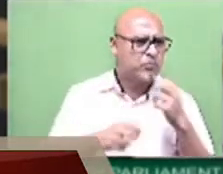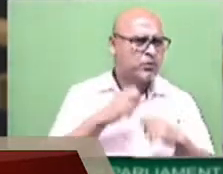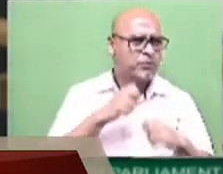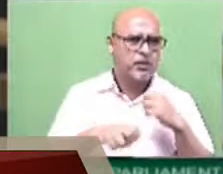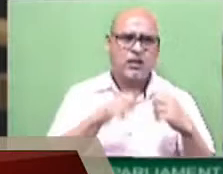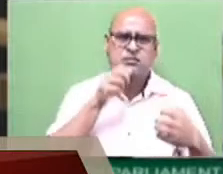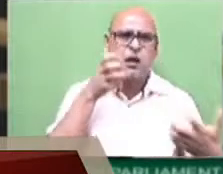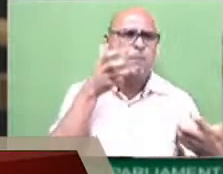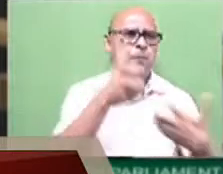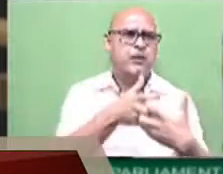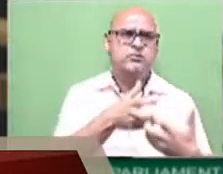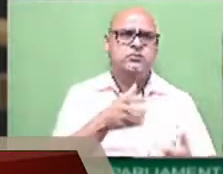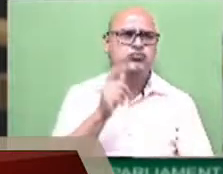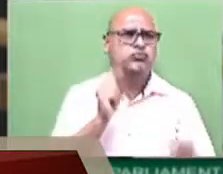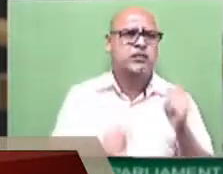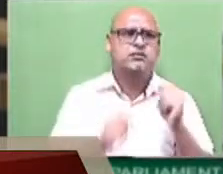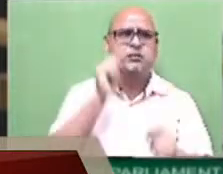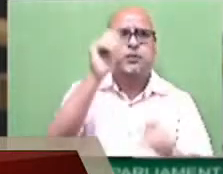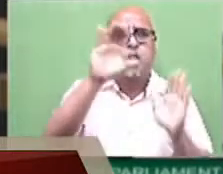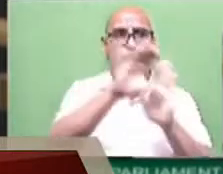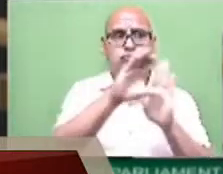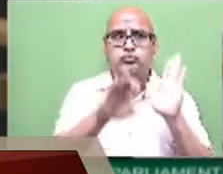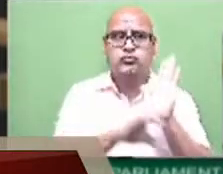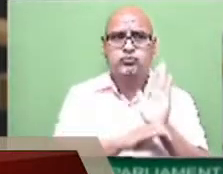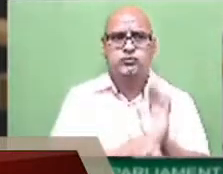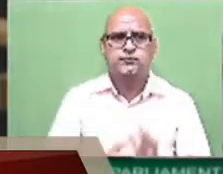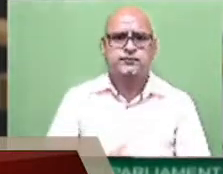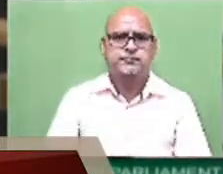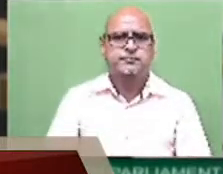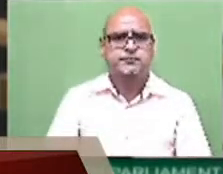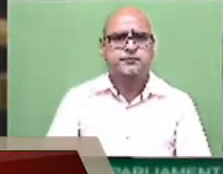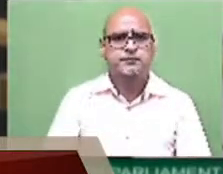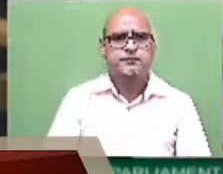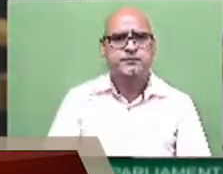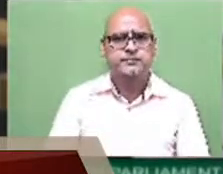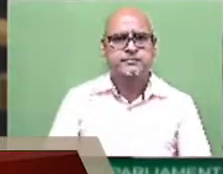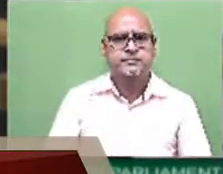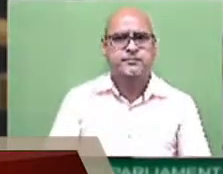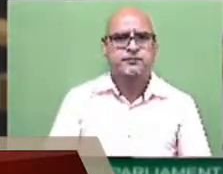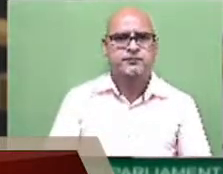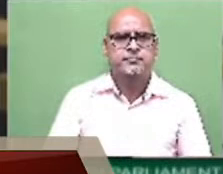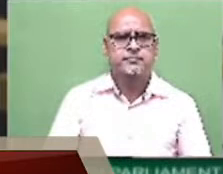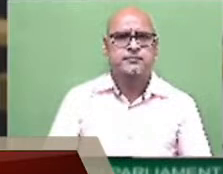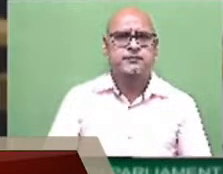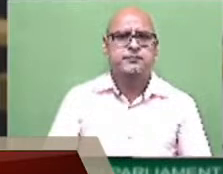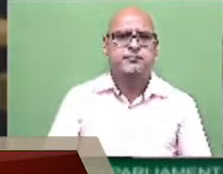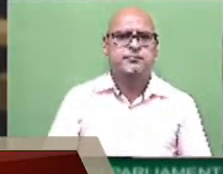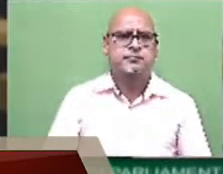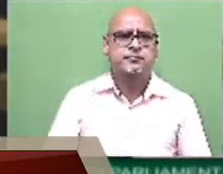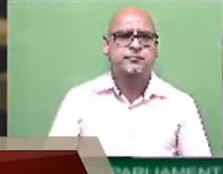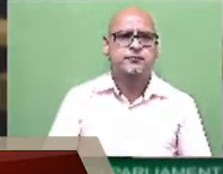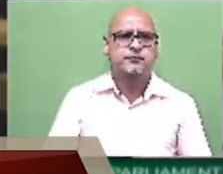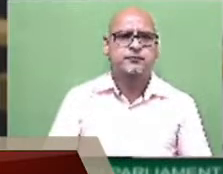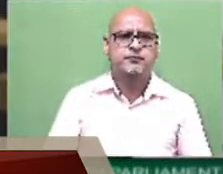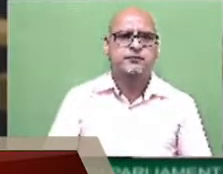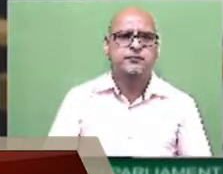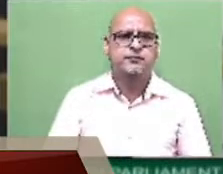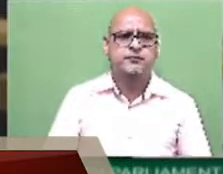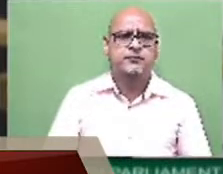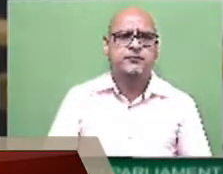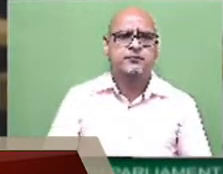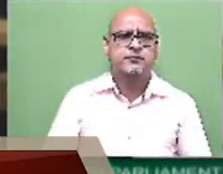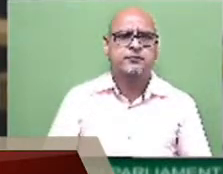place, as even a supermarket, then the minister, by the stroke of a pen, can say, well, we can fine this person